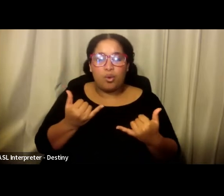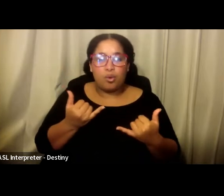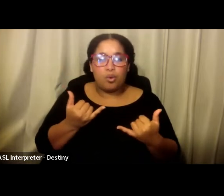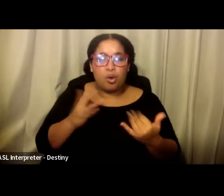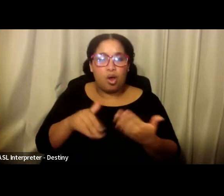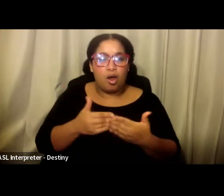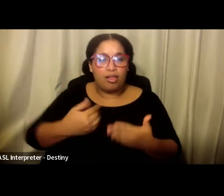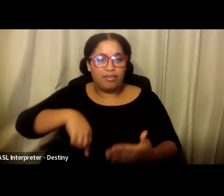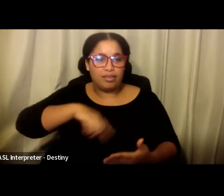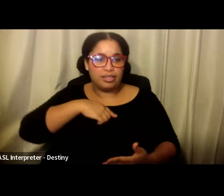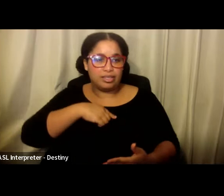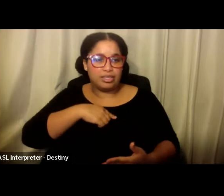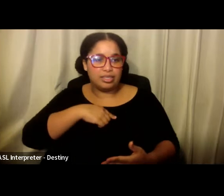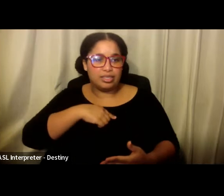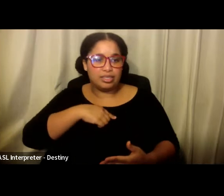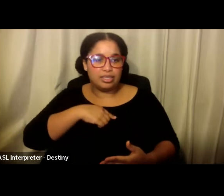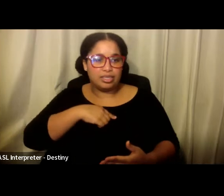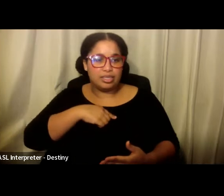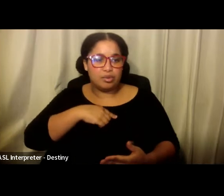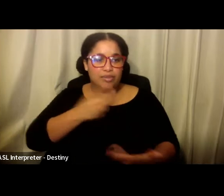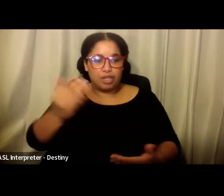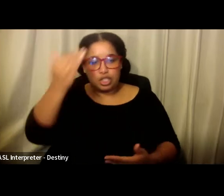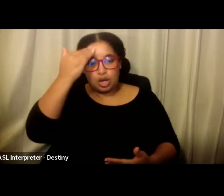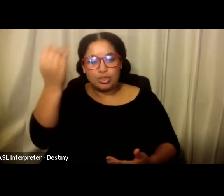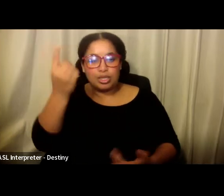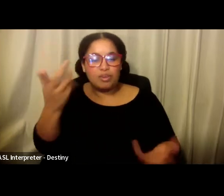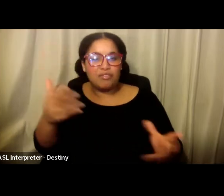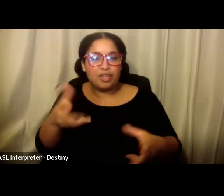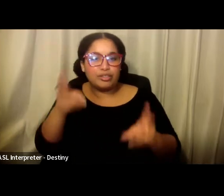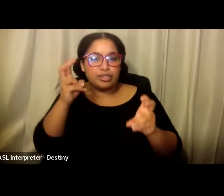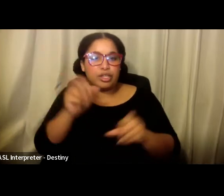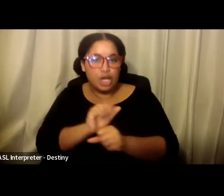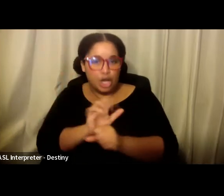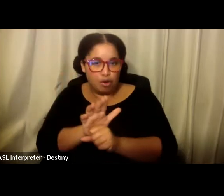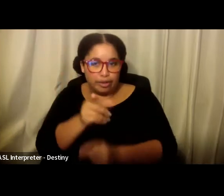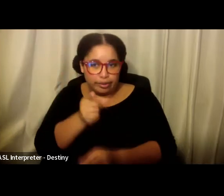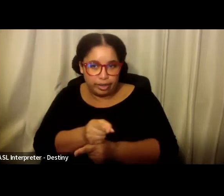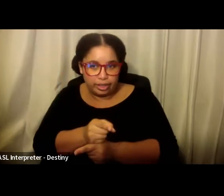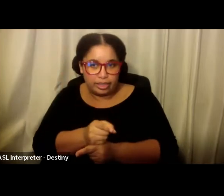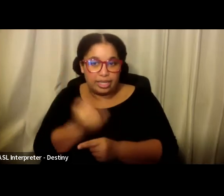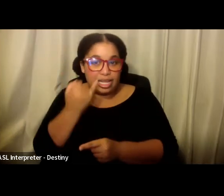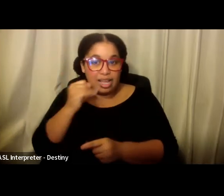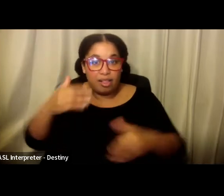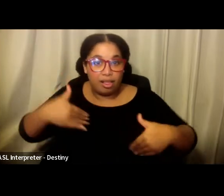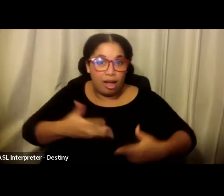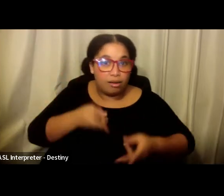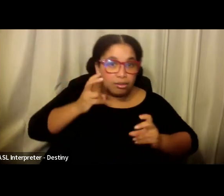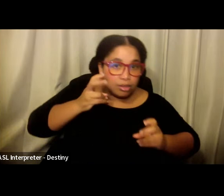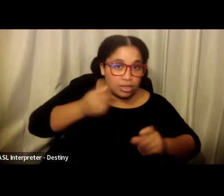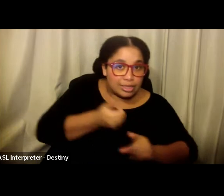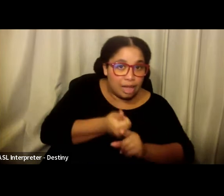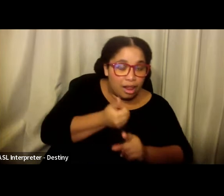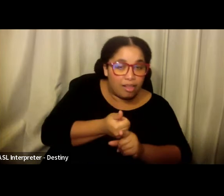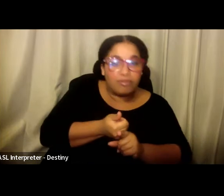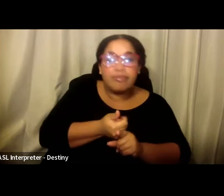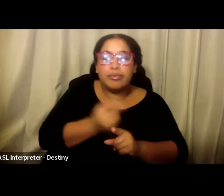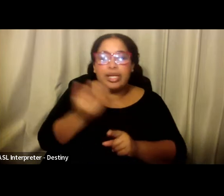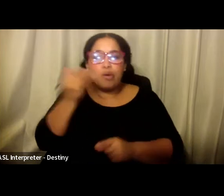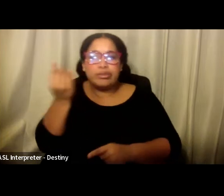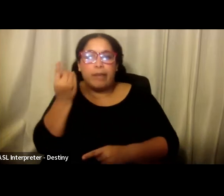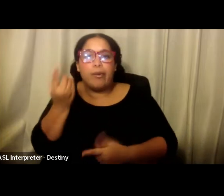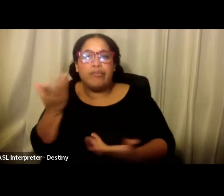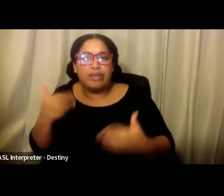of us, I'm going to say all of us know someone who's had COVID. Okay. If we haven't had it ourselves, we all know